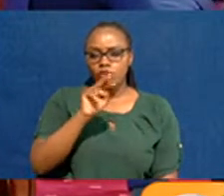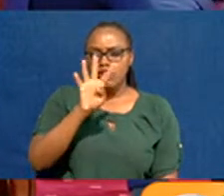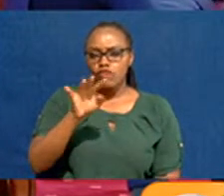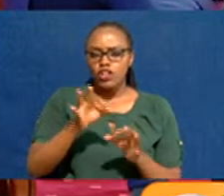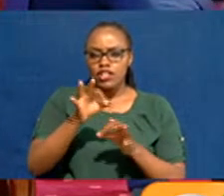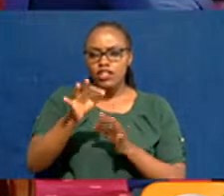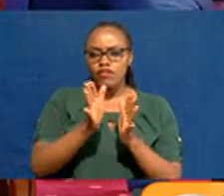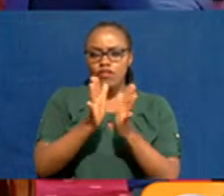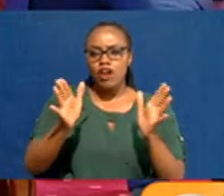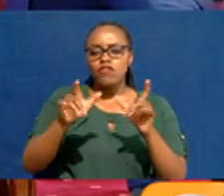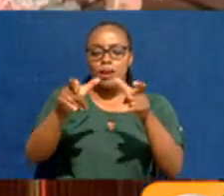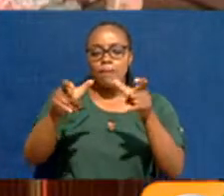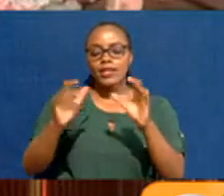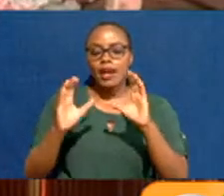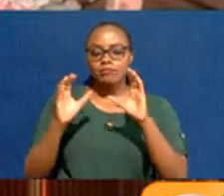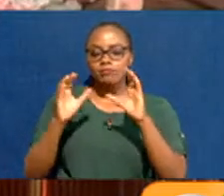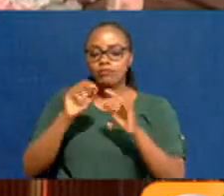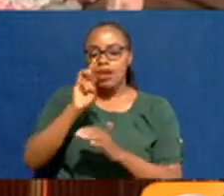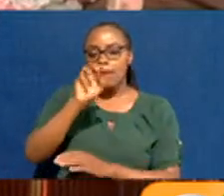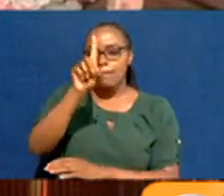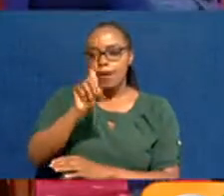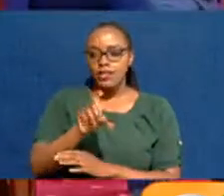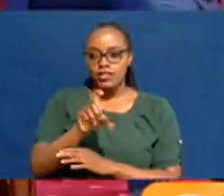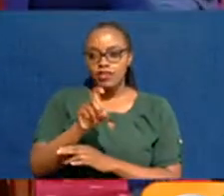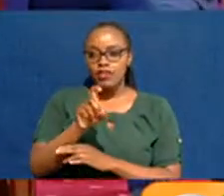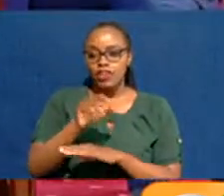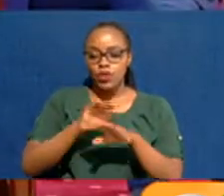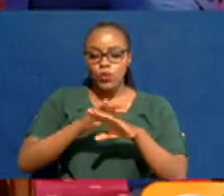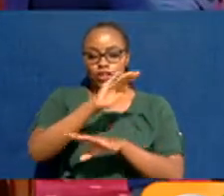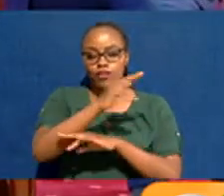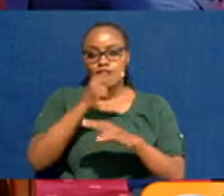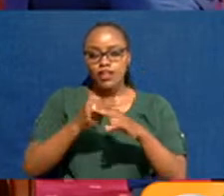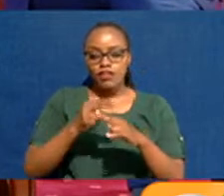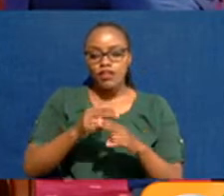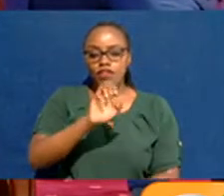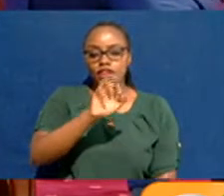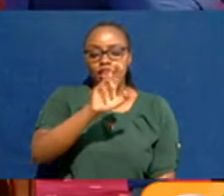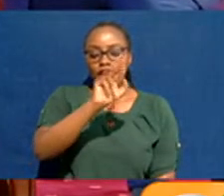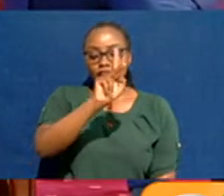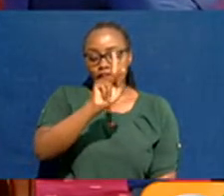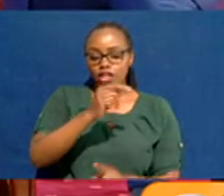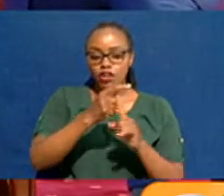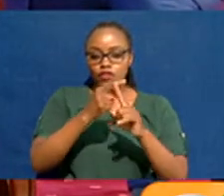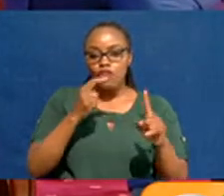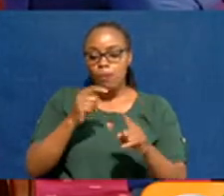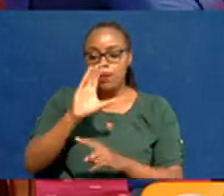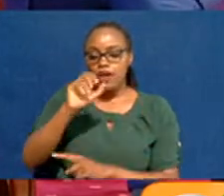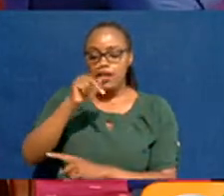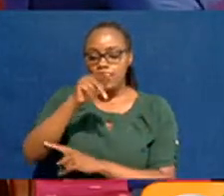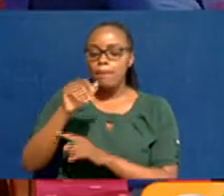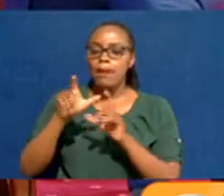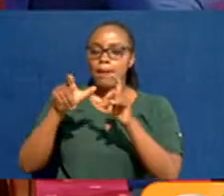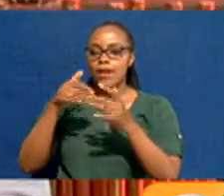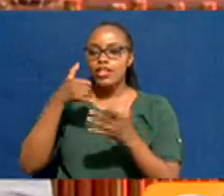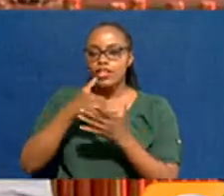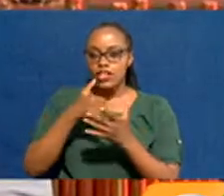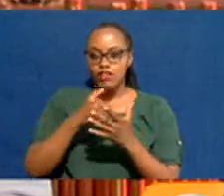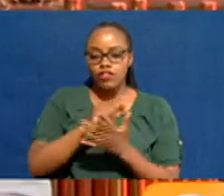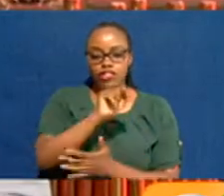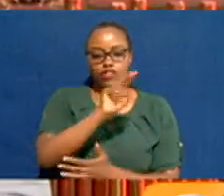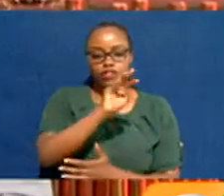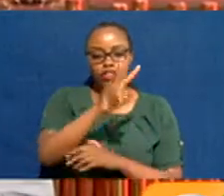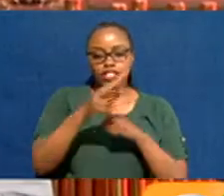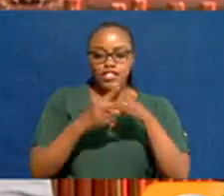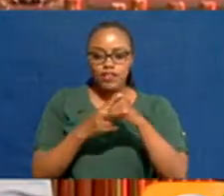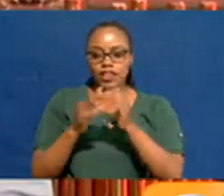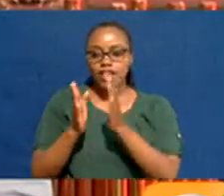extension MediaMax Limited. Good evening. My name is Eric Monene from Cape Media, comprising of TV